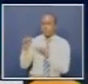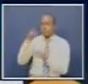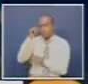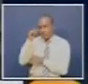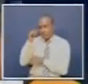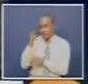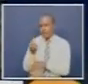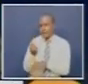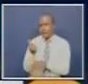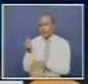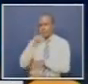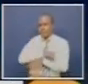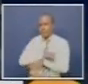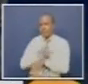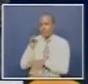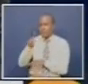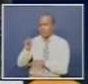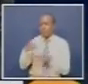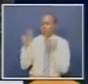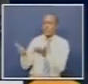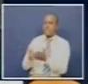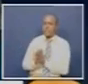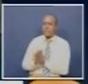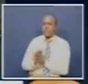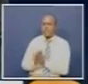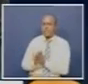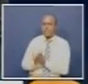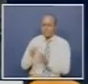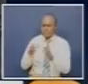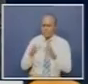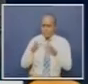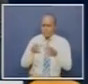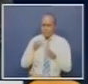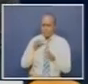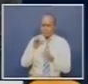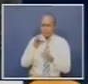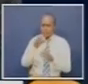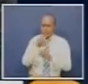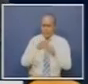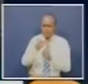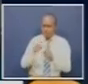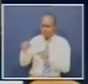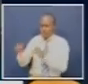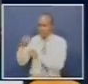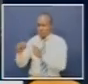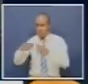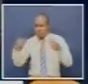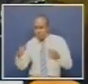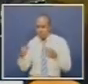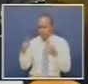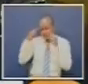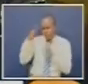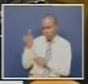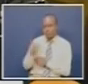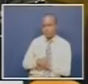ago, ODM was in Tononoka. Are these parties undoing what the other one is doing, you know, and you're saying you're going to their stronghold?